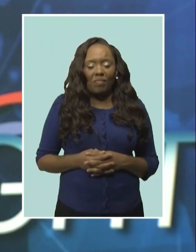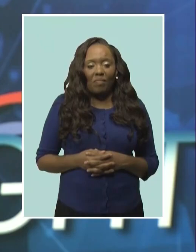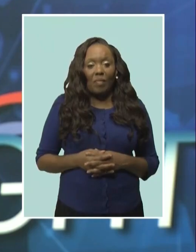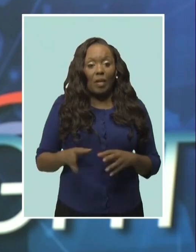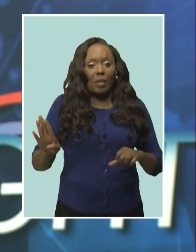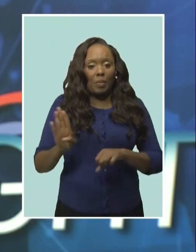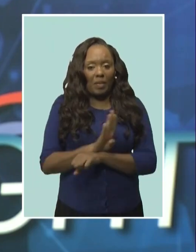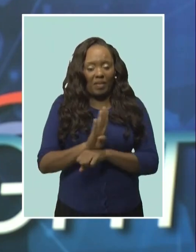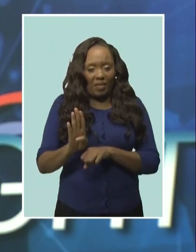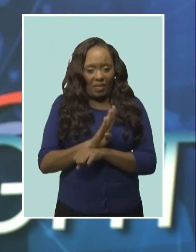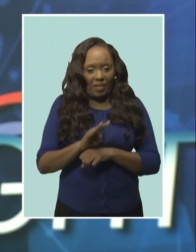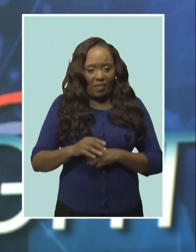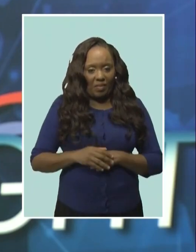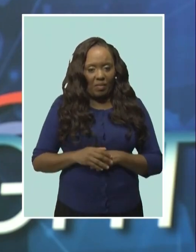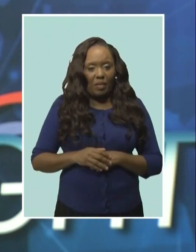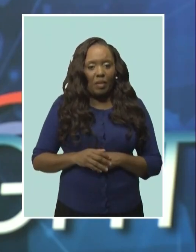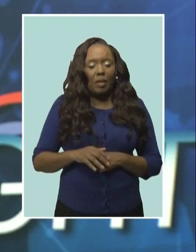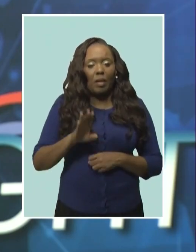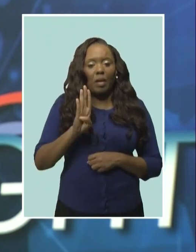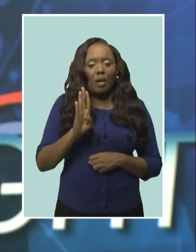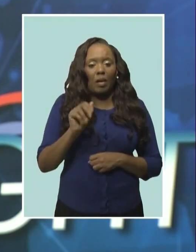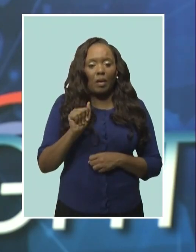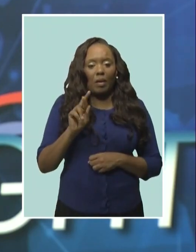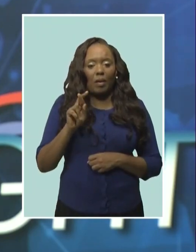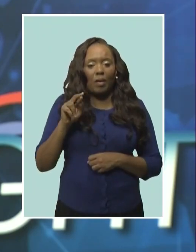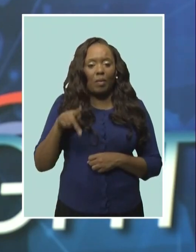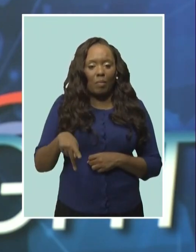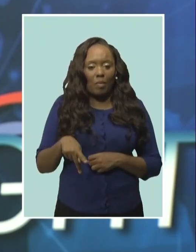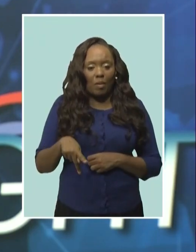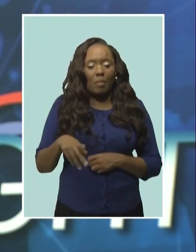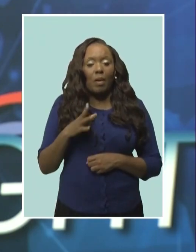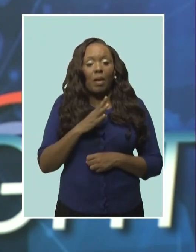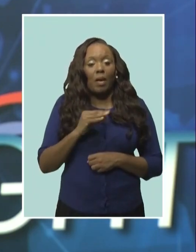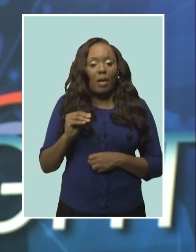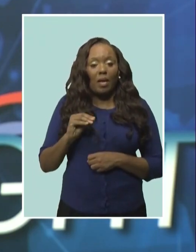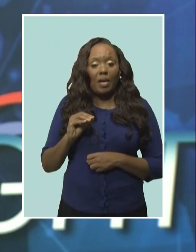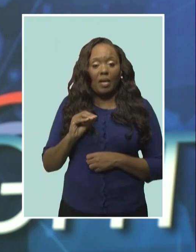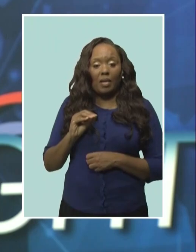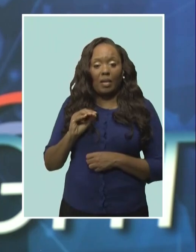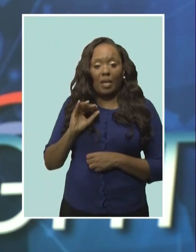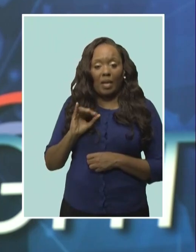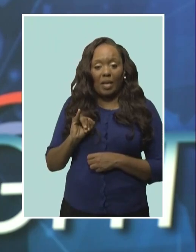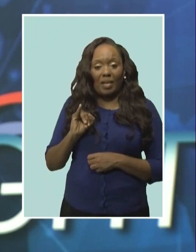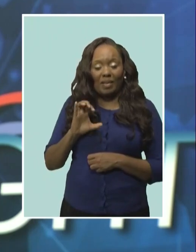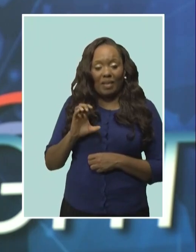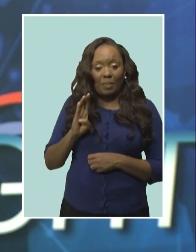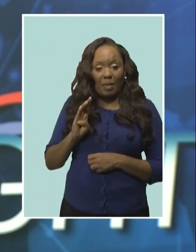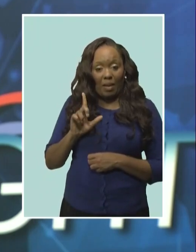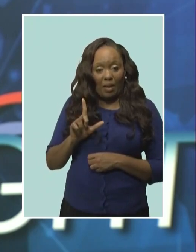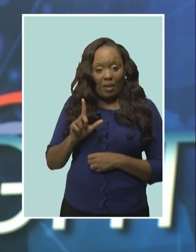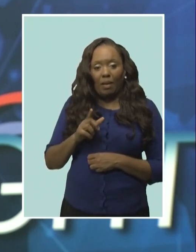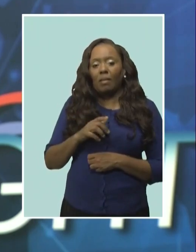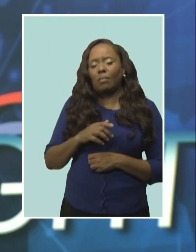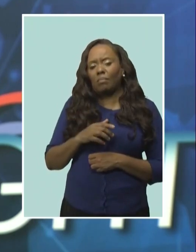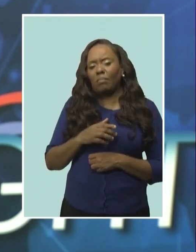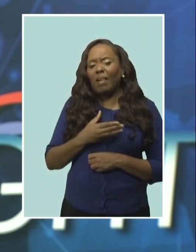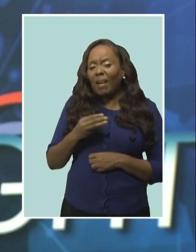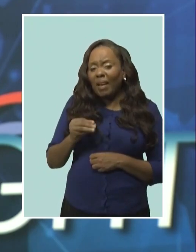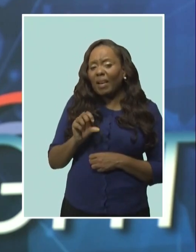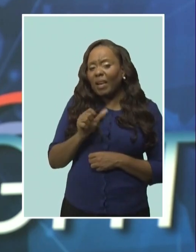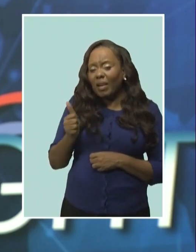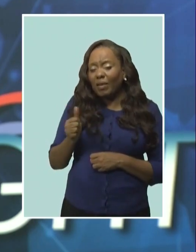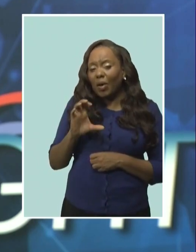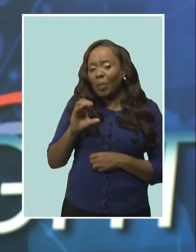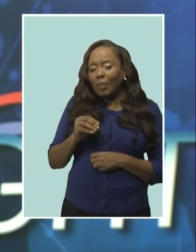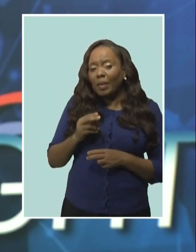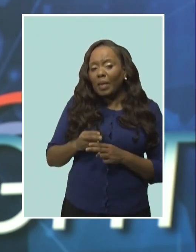In business tonight, the Barbados Association of Retired Persons, in collaboration with Lynch Insurance Brokers and ICBL, have